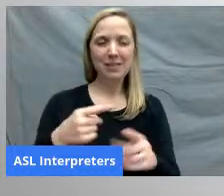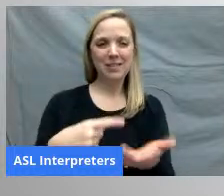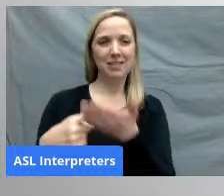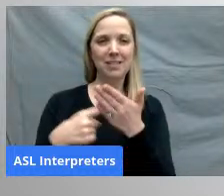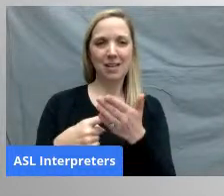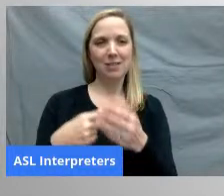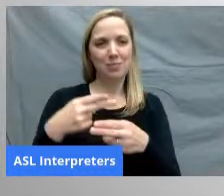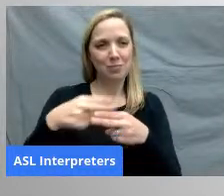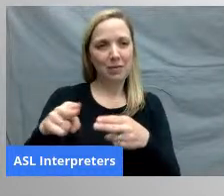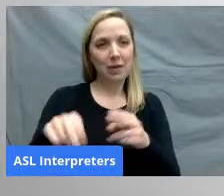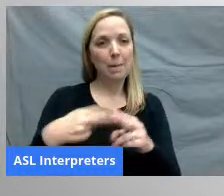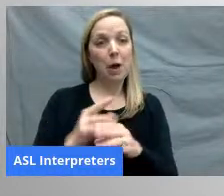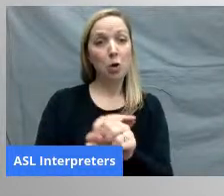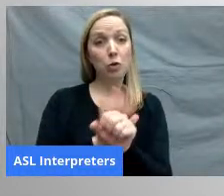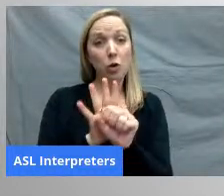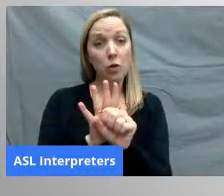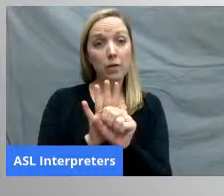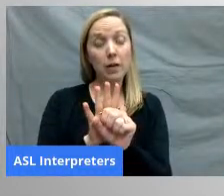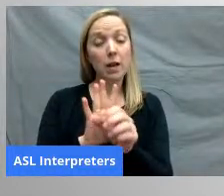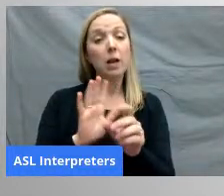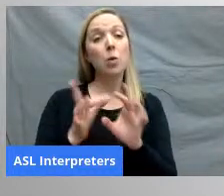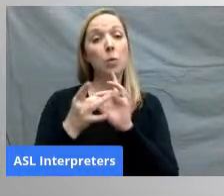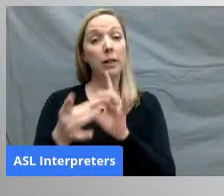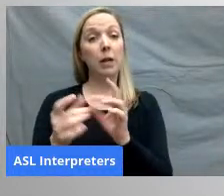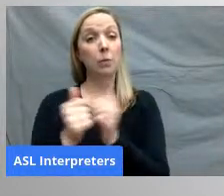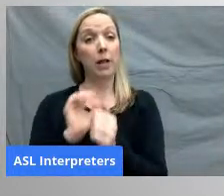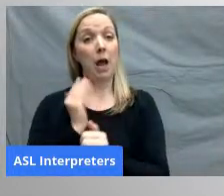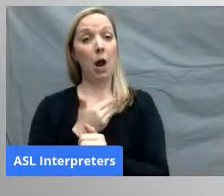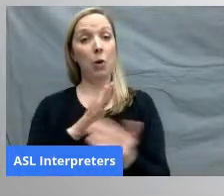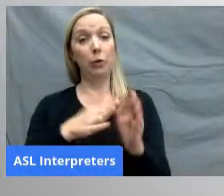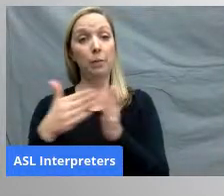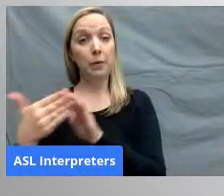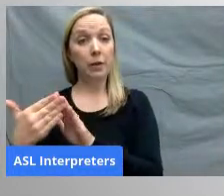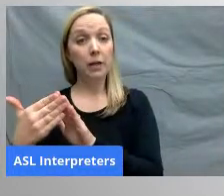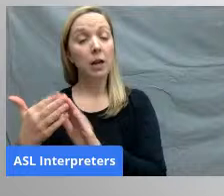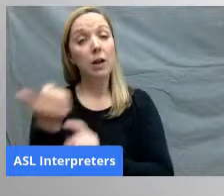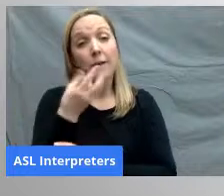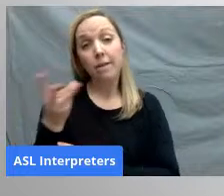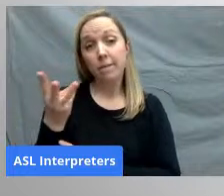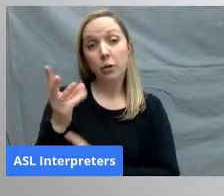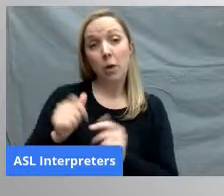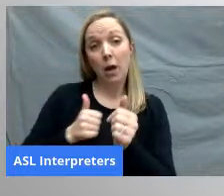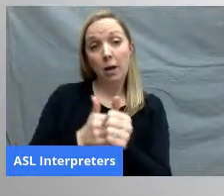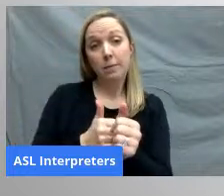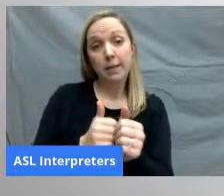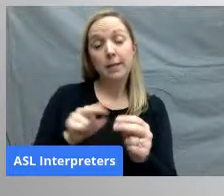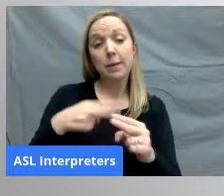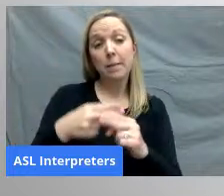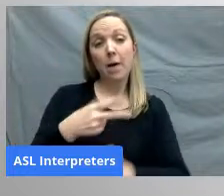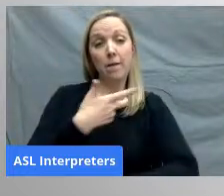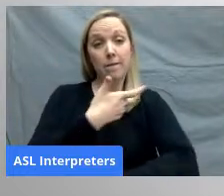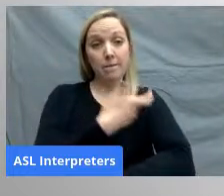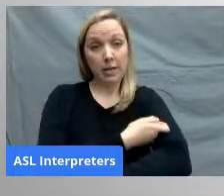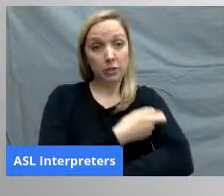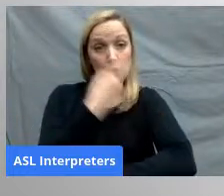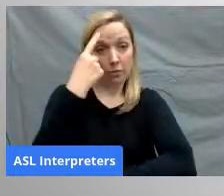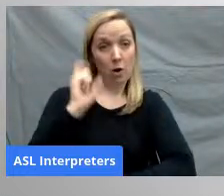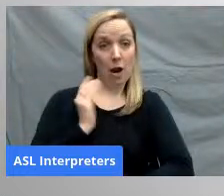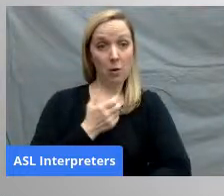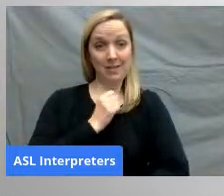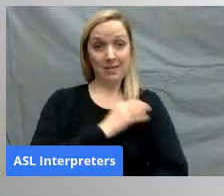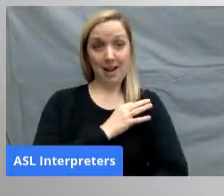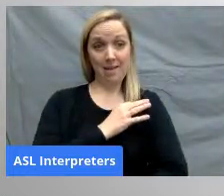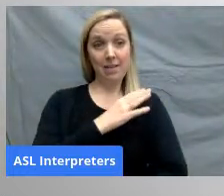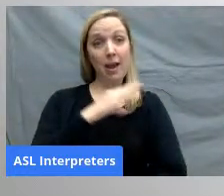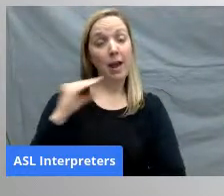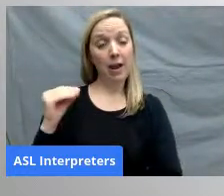and how it's looking in our community, as well as a couple updates around vaccination efforts for our staff members, as well as COVID testing.